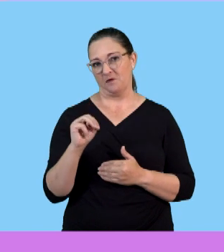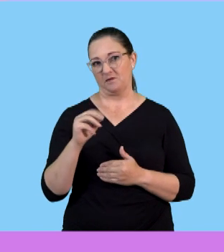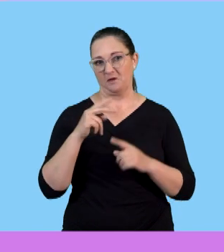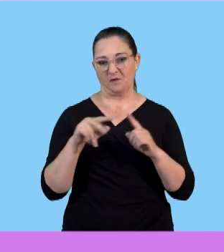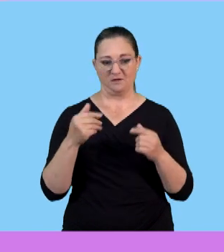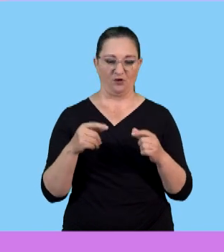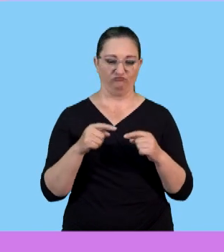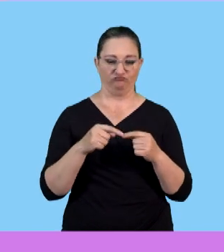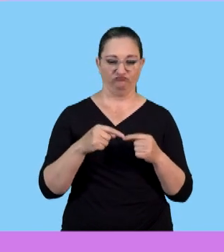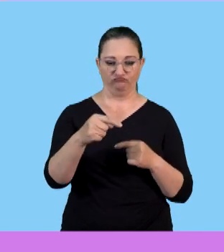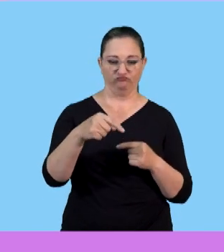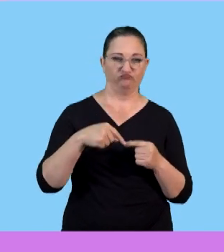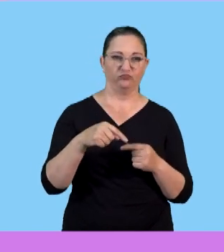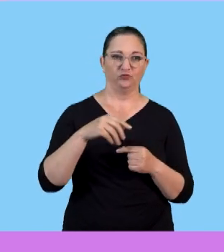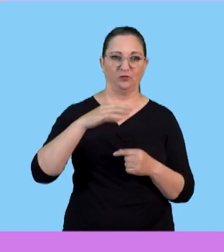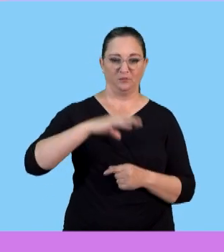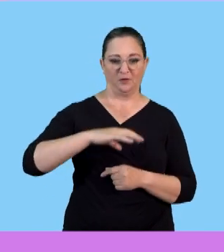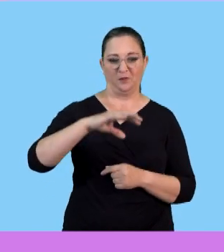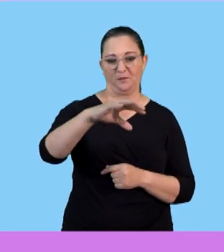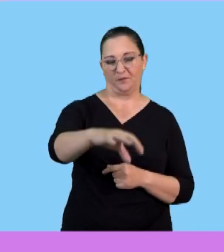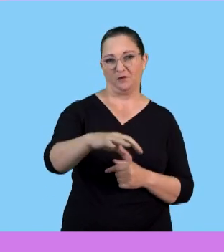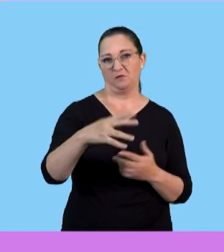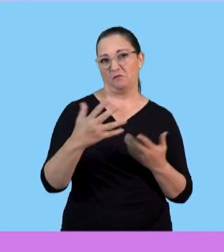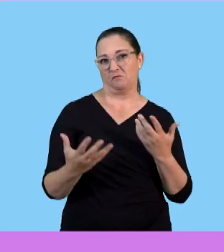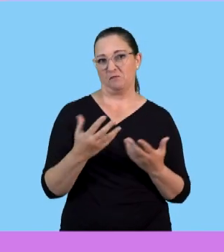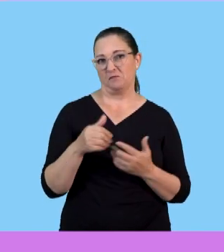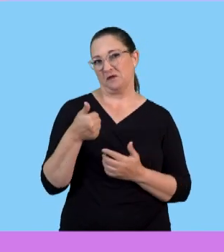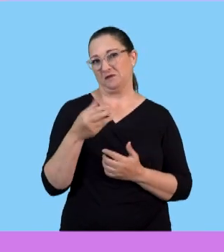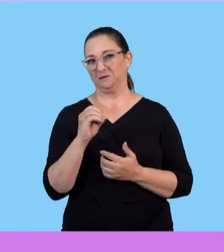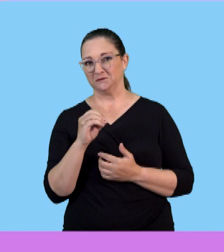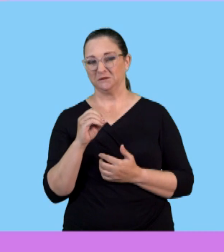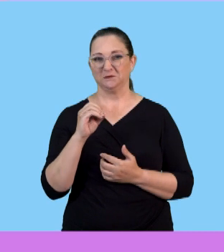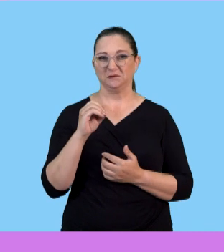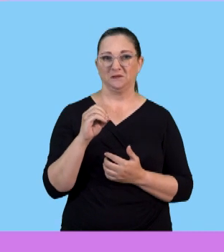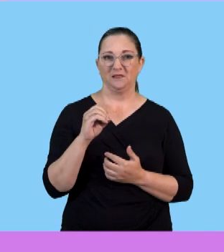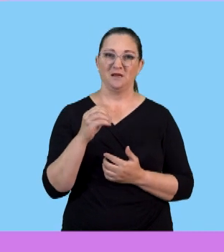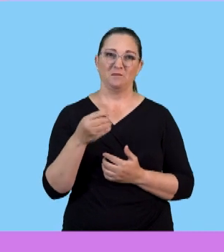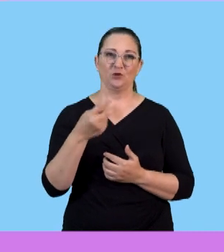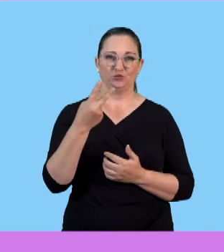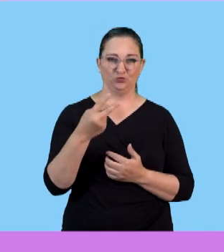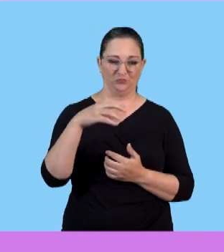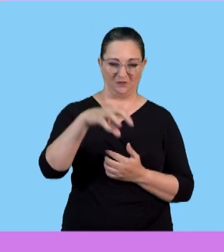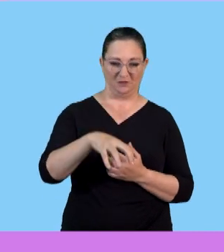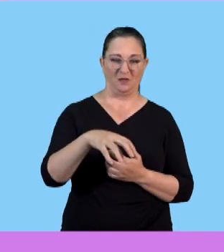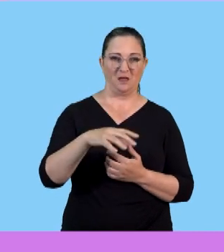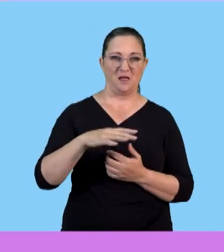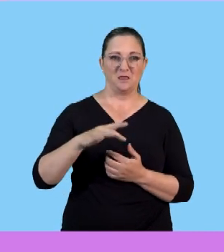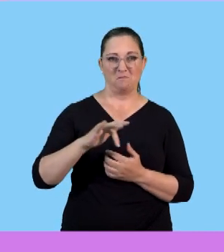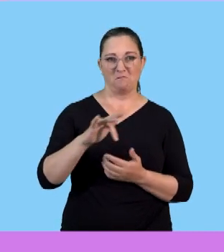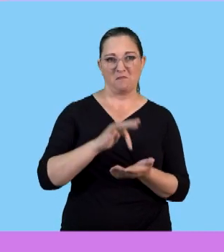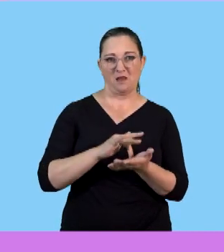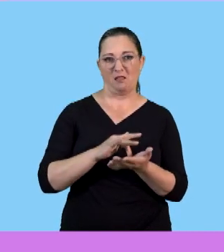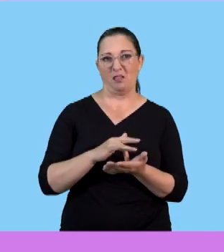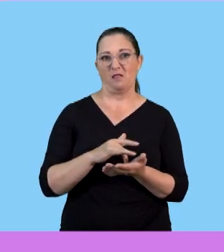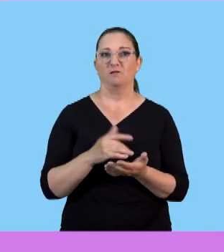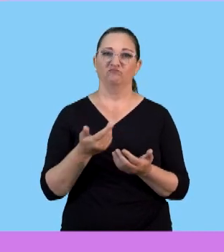at the diameter, you can see there's 2 plates. So that gives you 60 plus 2 in the middle, and